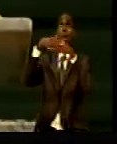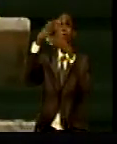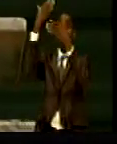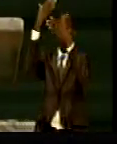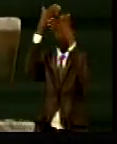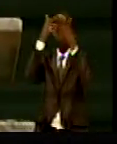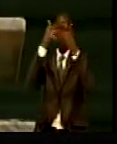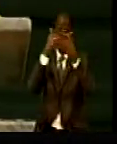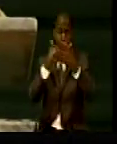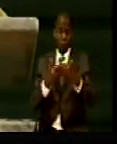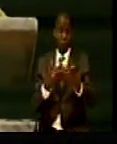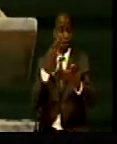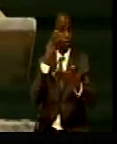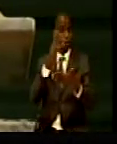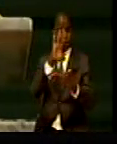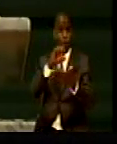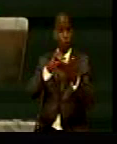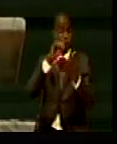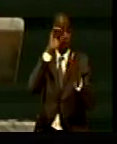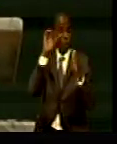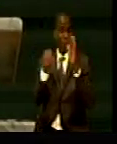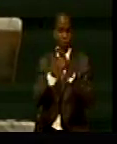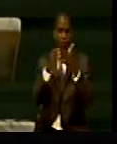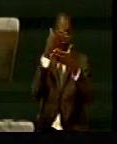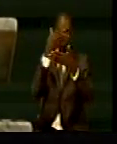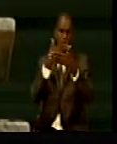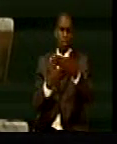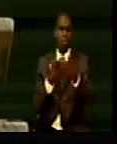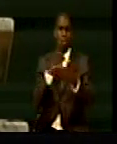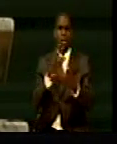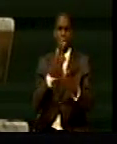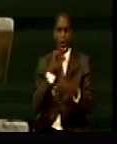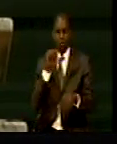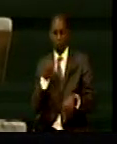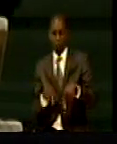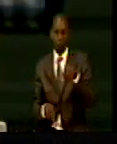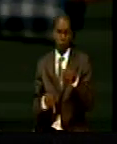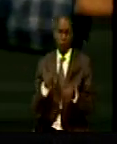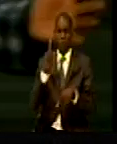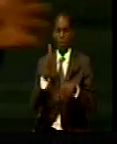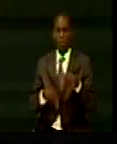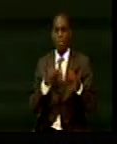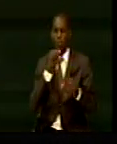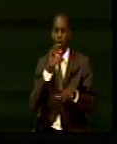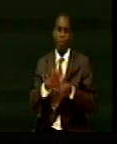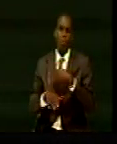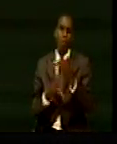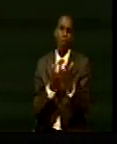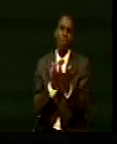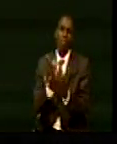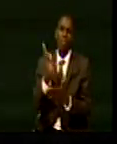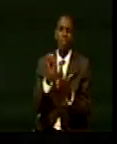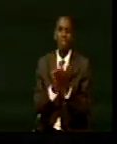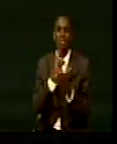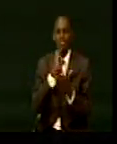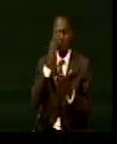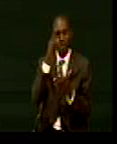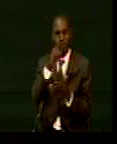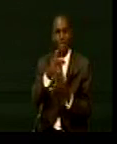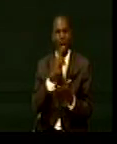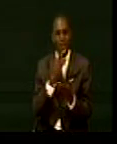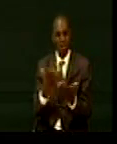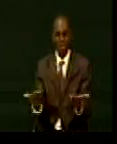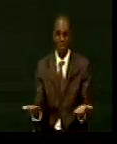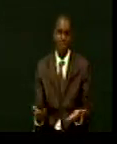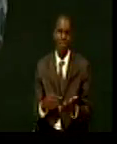picture is taken from heaven, you are wobbling, you cannot walk right. That's why we came here tonight, that what we